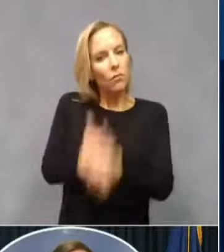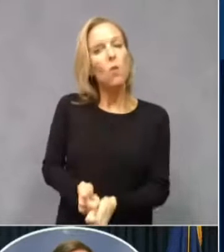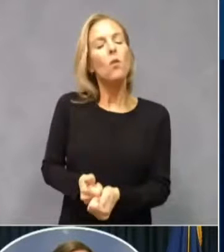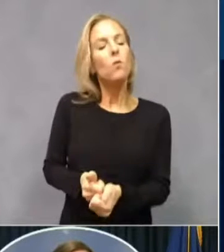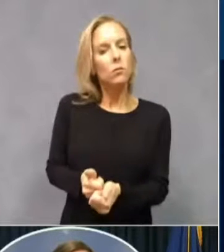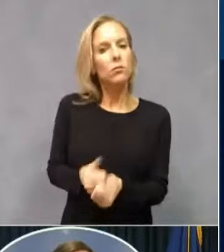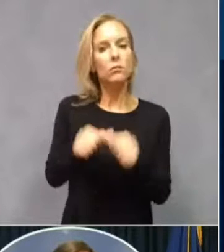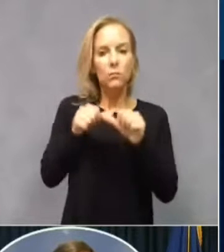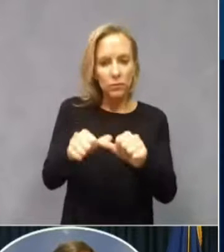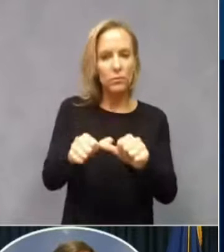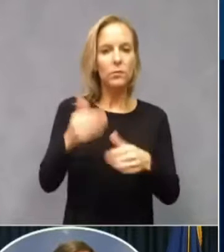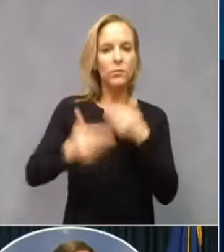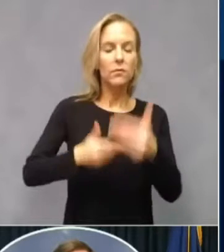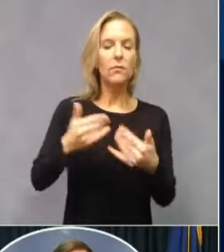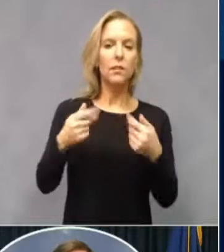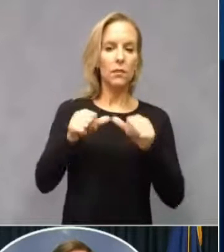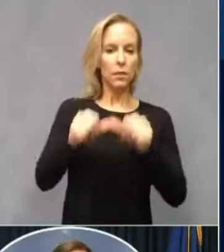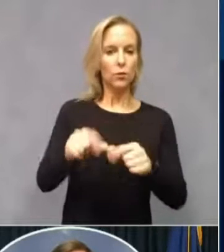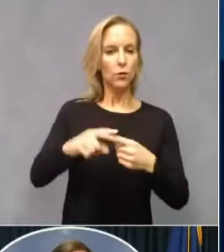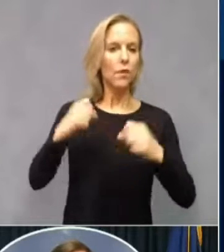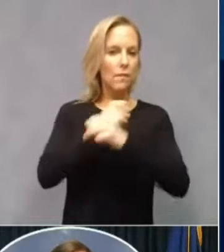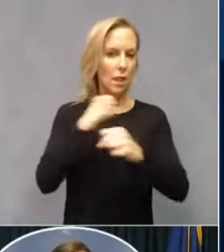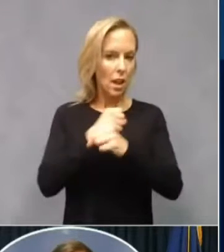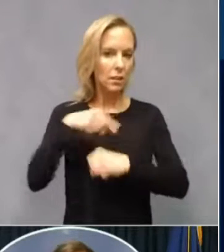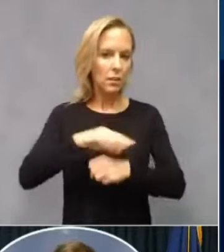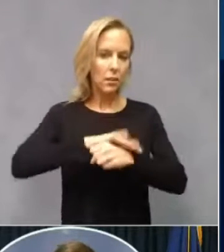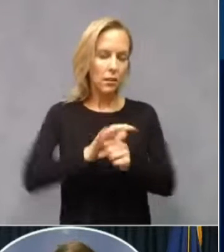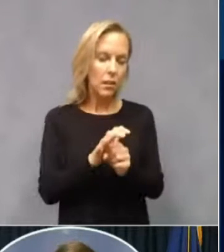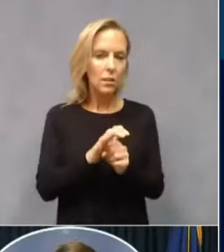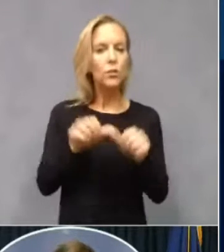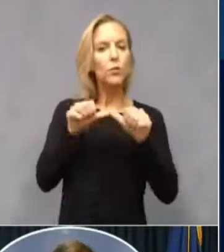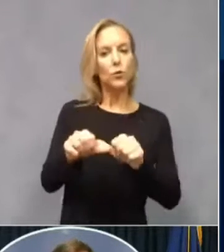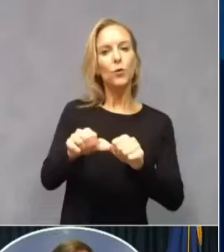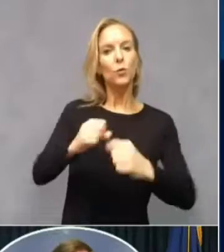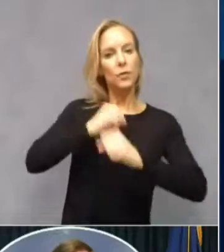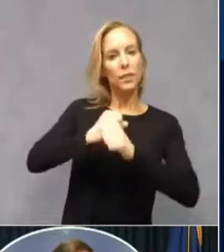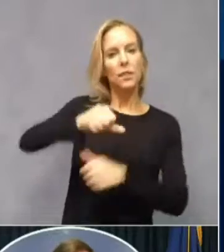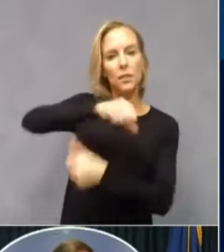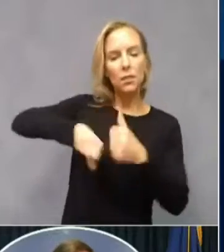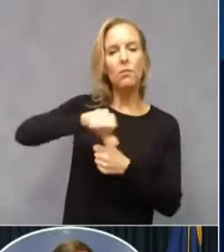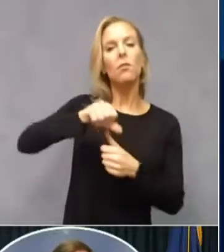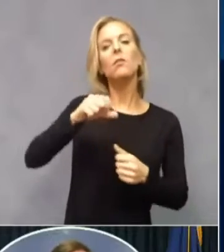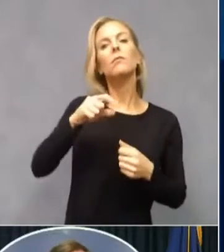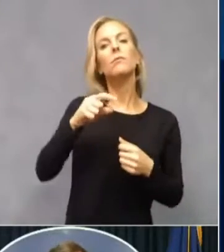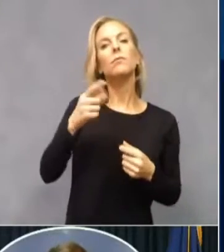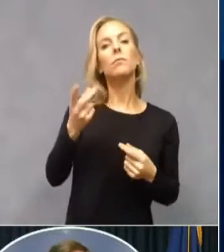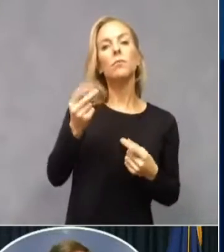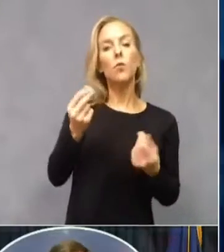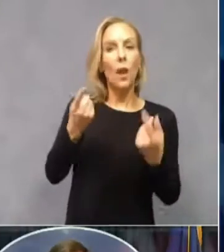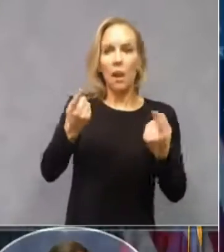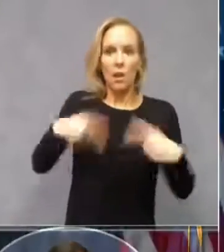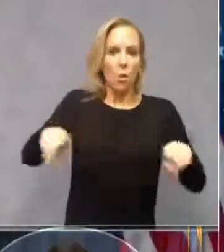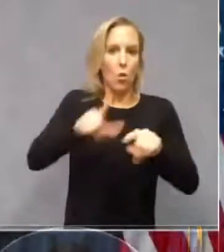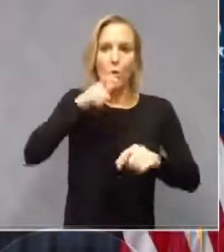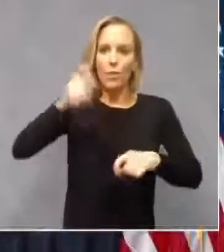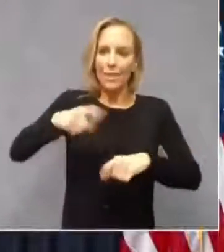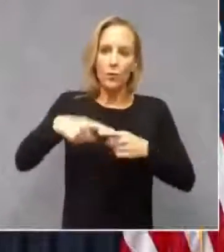to fight this virus. Let's continue to protect one another. Let's get everybody who wants to vaccinated, and let's beat this